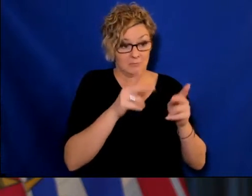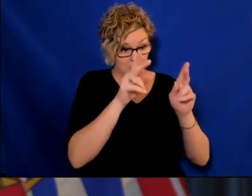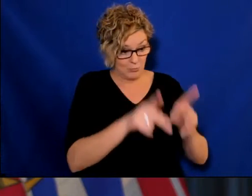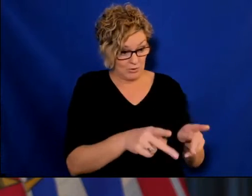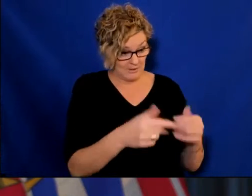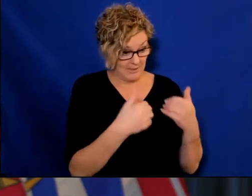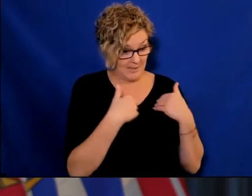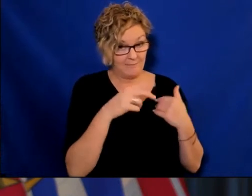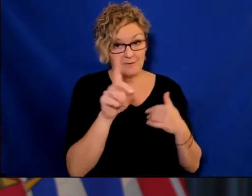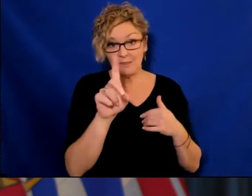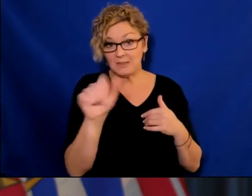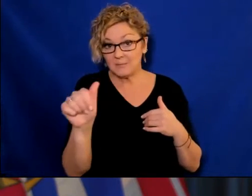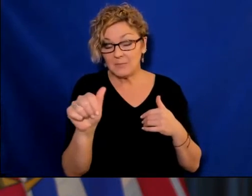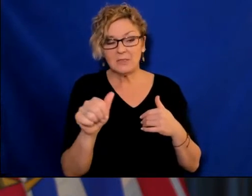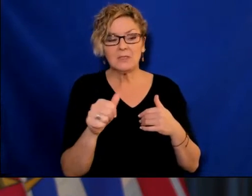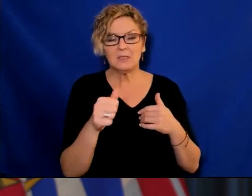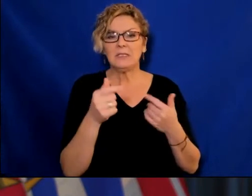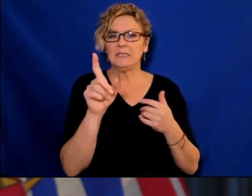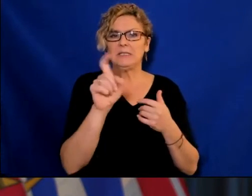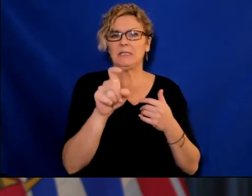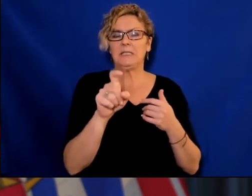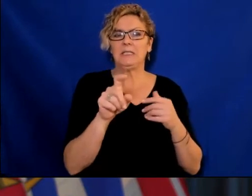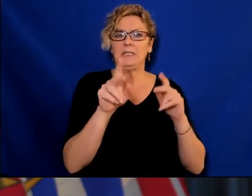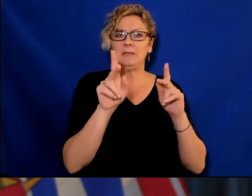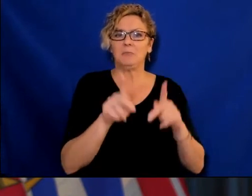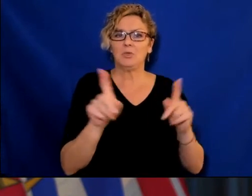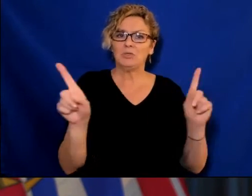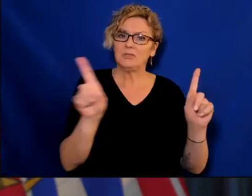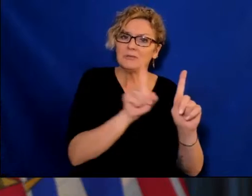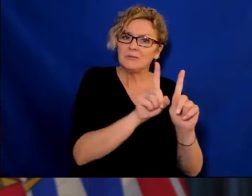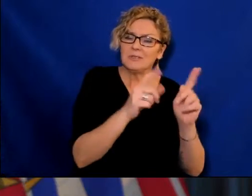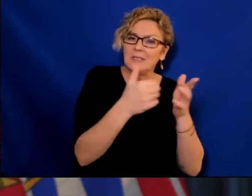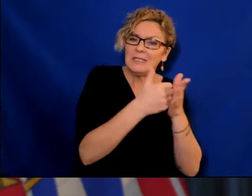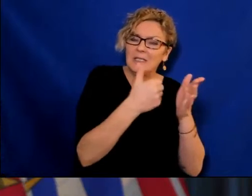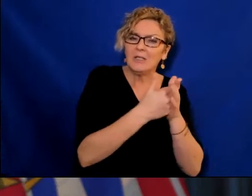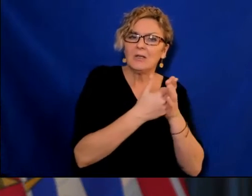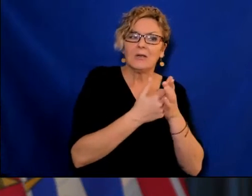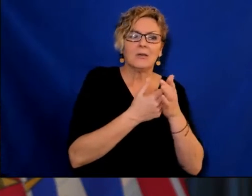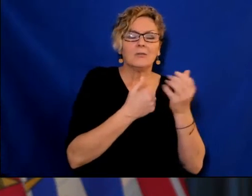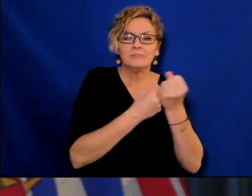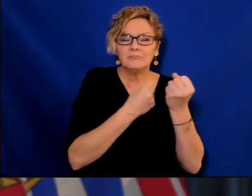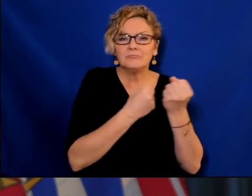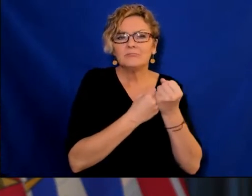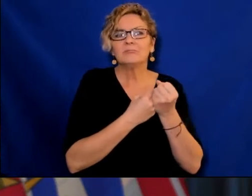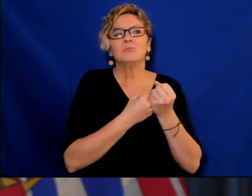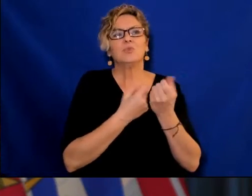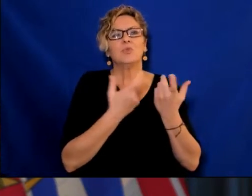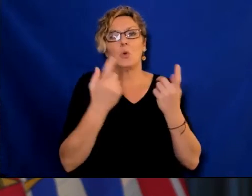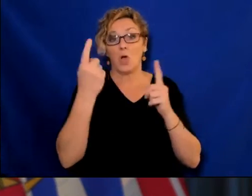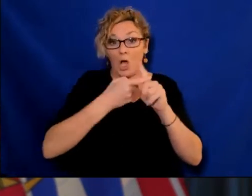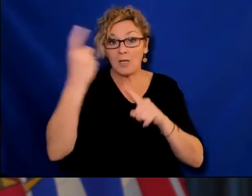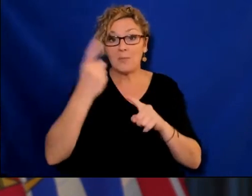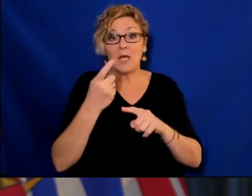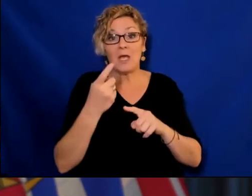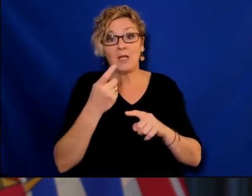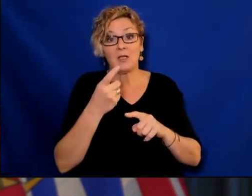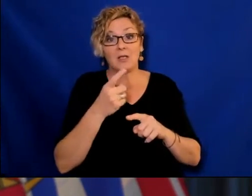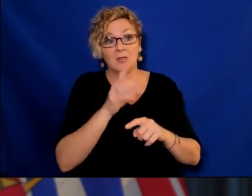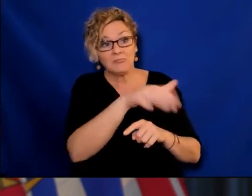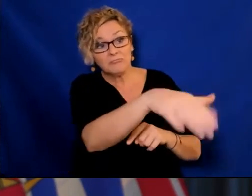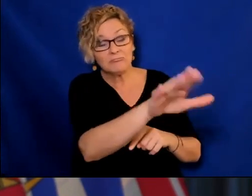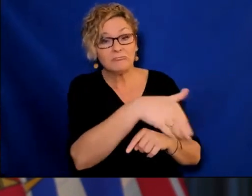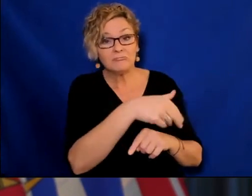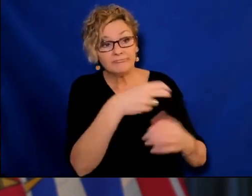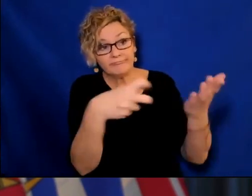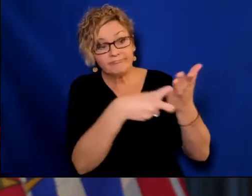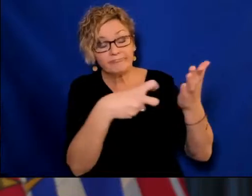underhoused, are more likely to be targeted with fines when we have those types of settings. So we are reinforcing the